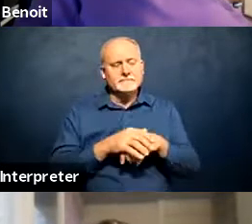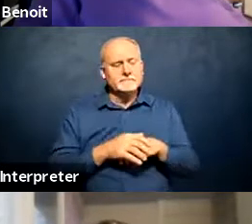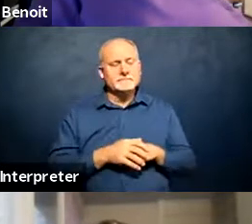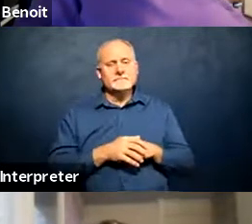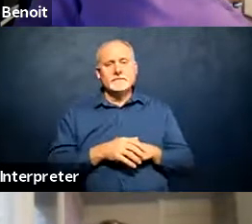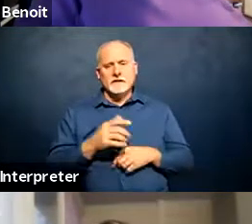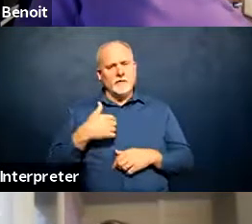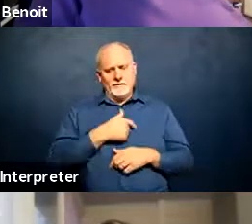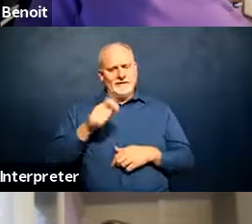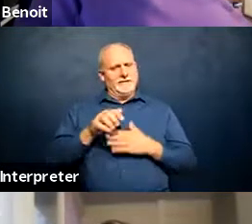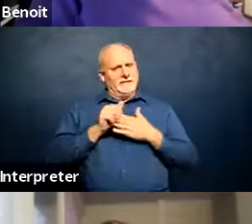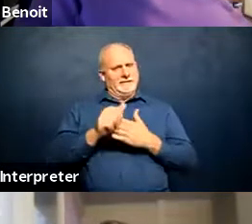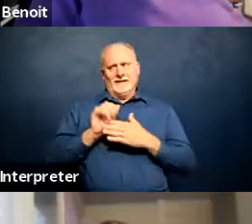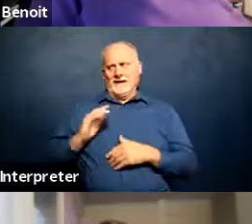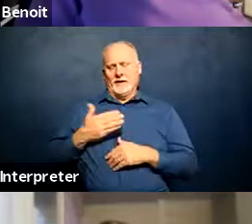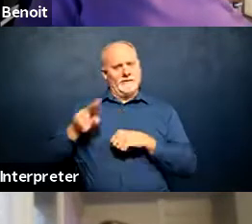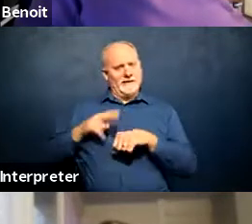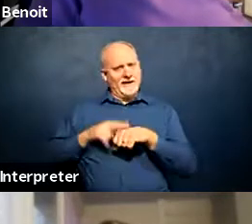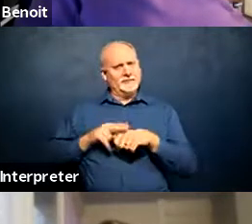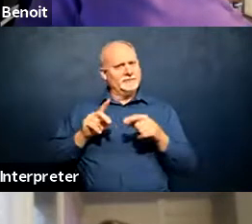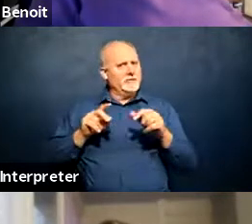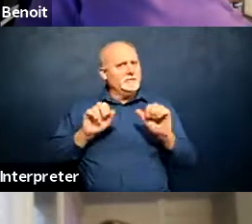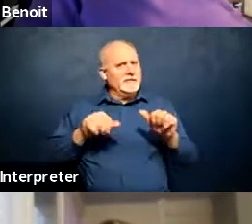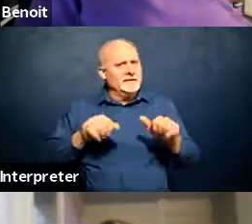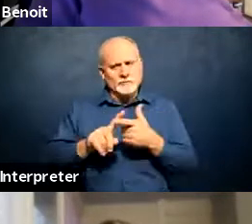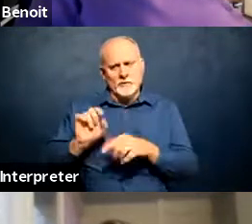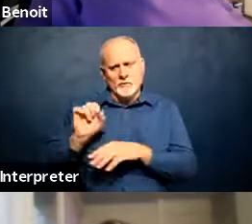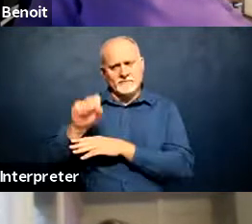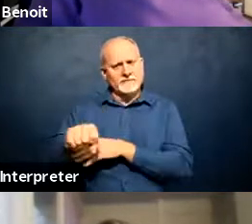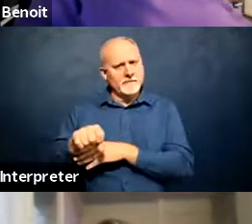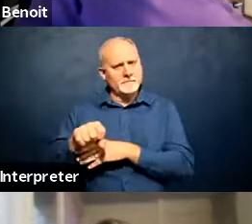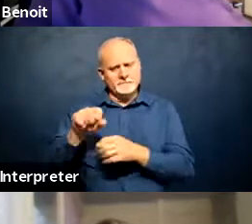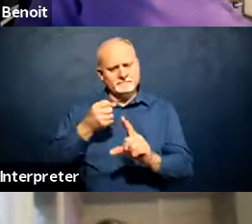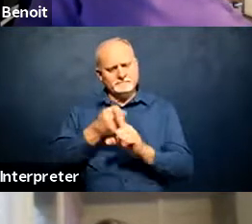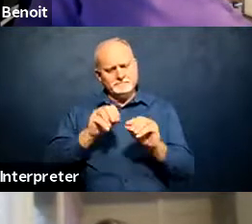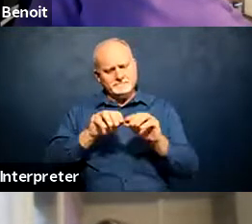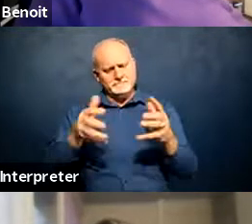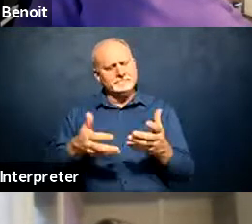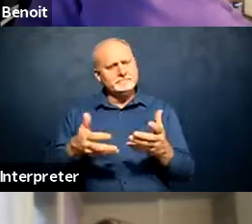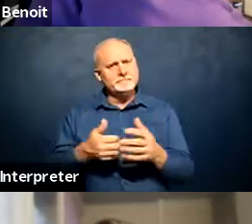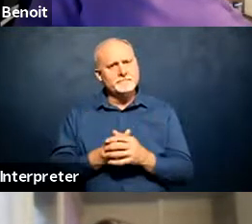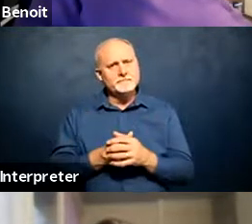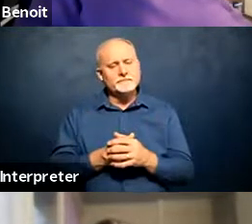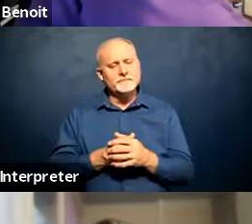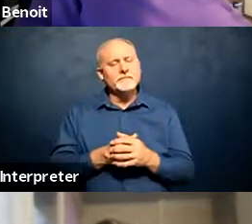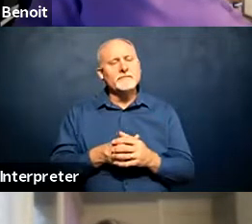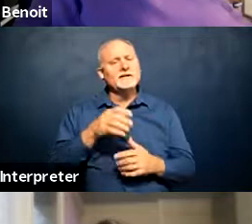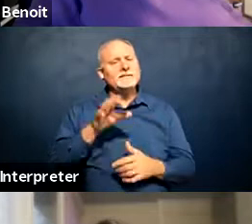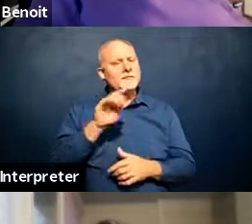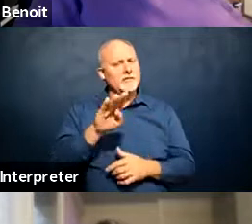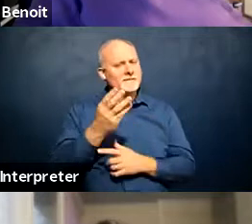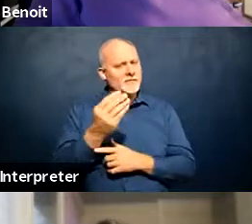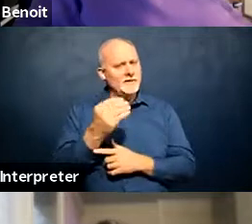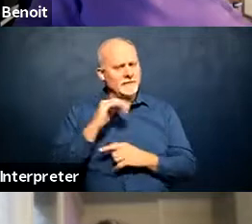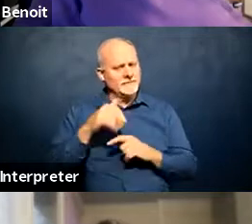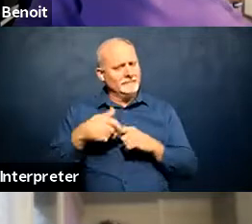lead the nation in demonstrating our ability to overcome this pandemic. Though in-person events will stall until February 14th, there